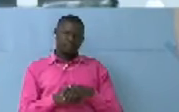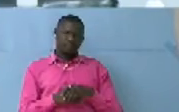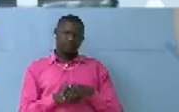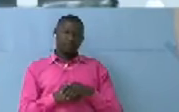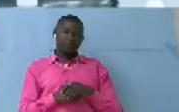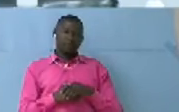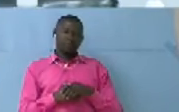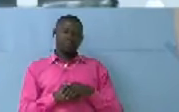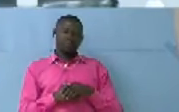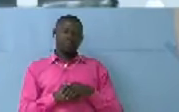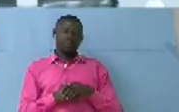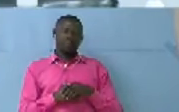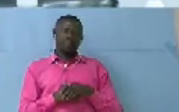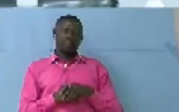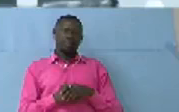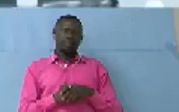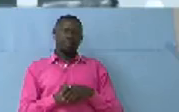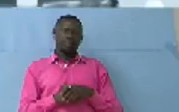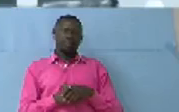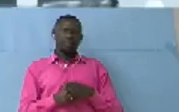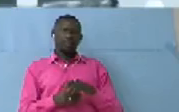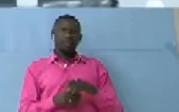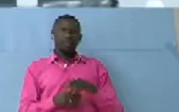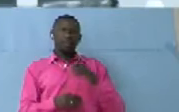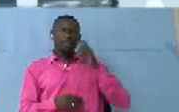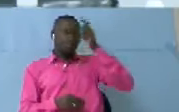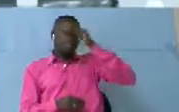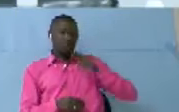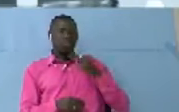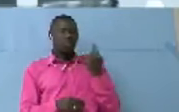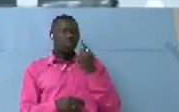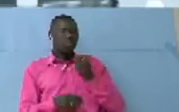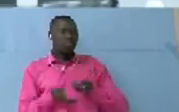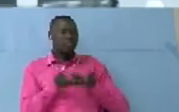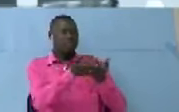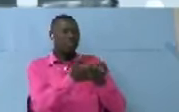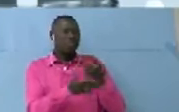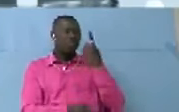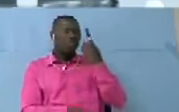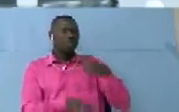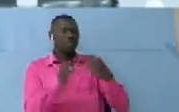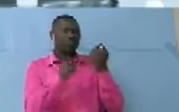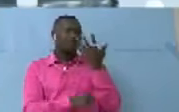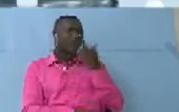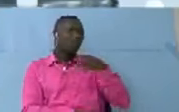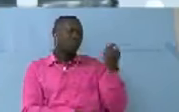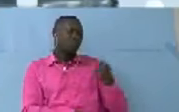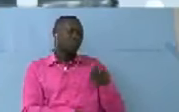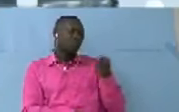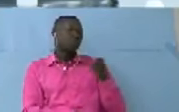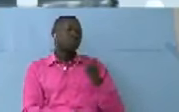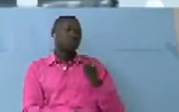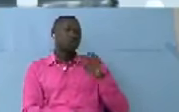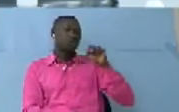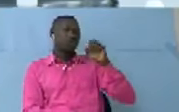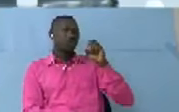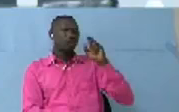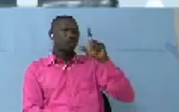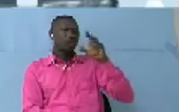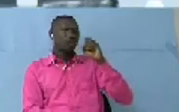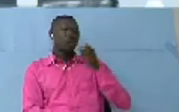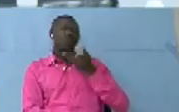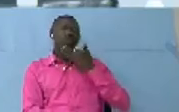wuli kin ke medun le di solo sende na brodal. Commissioner Sane gave only 1,000. 500 to Solo's